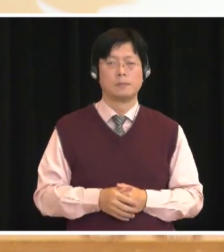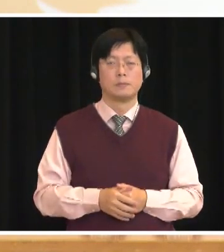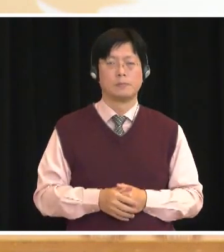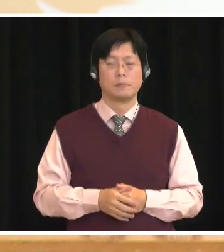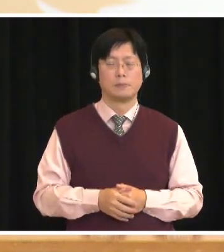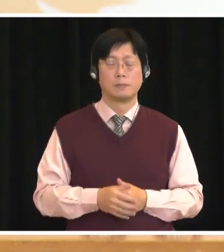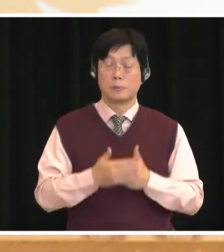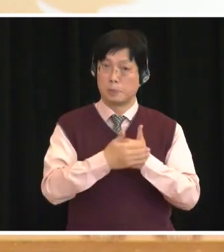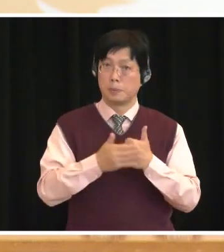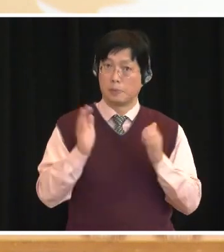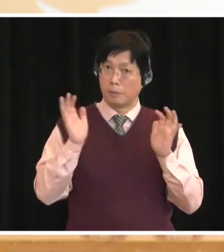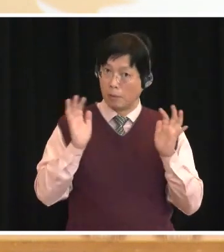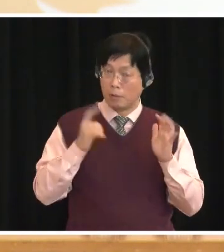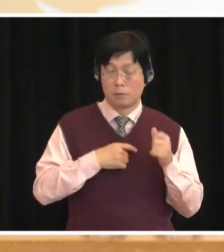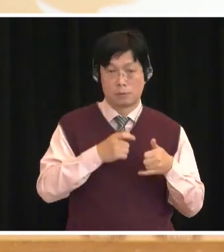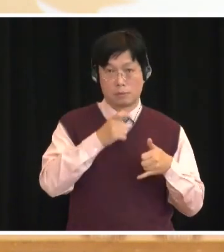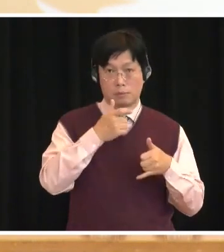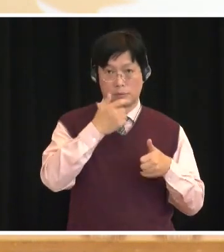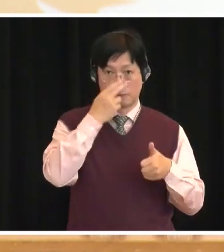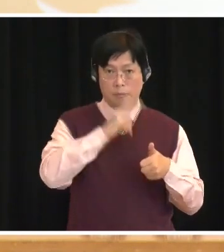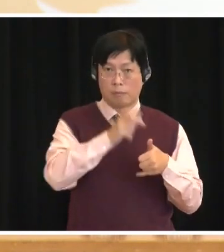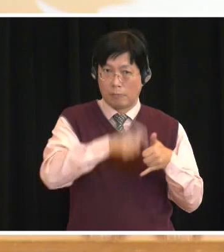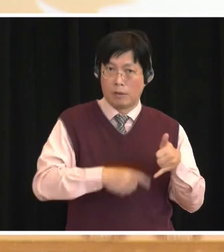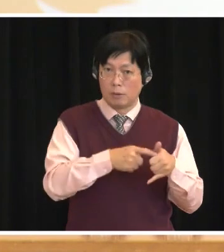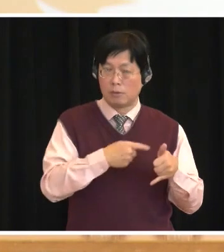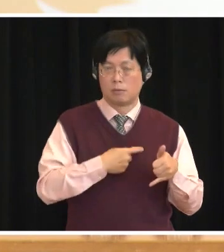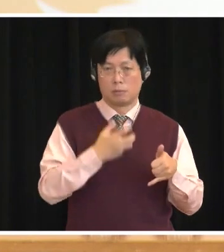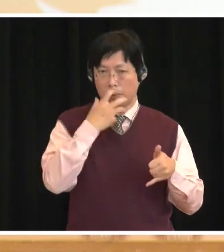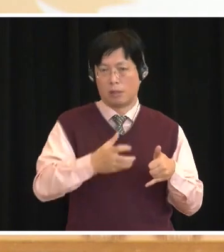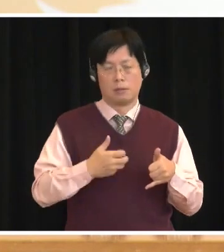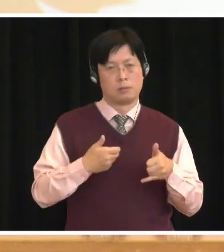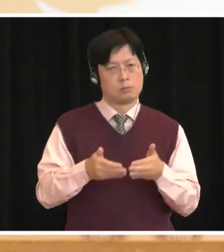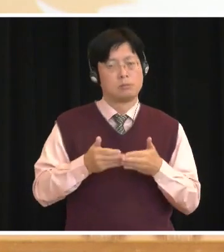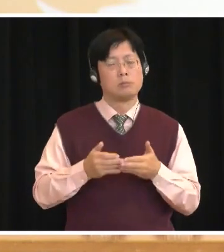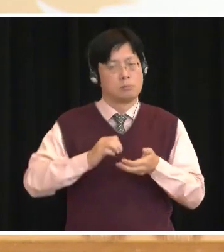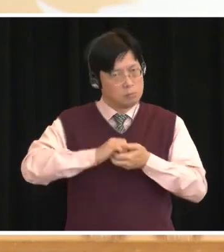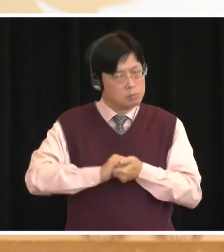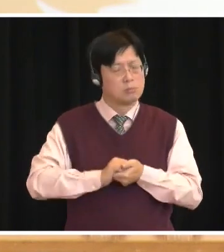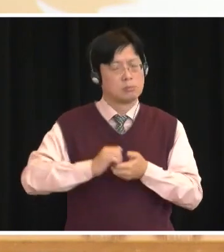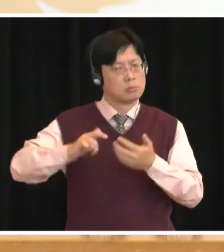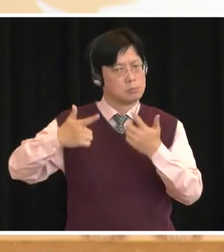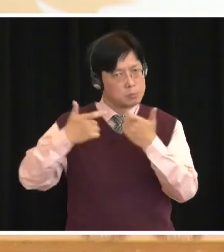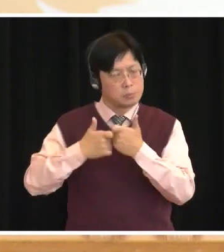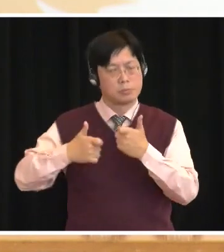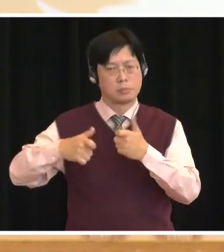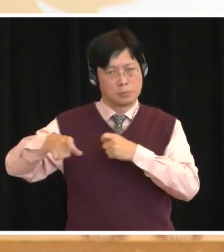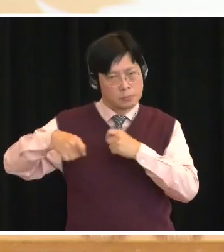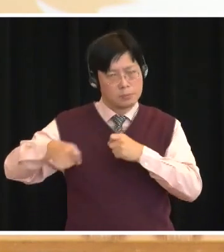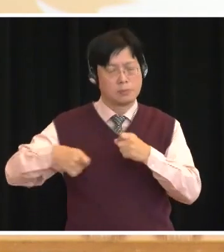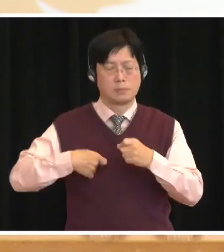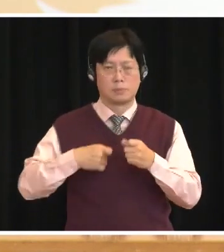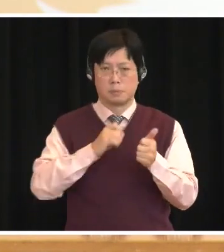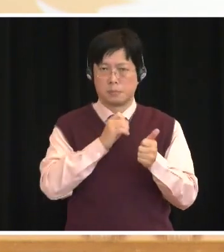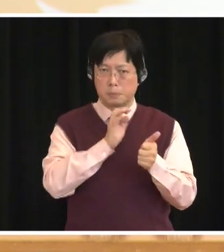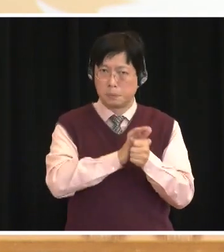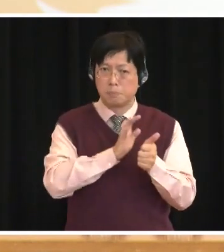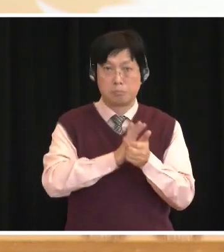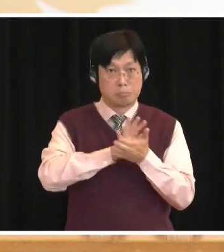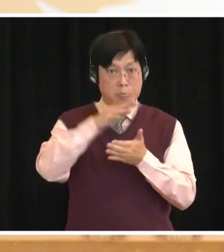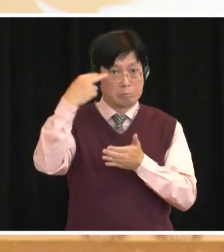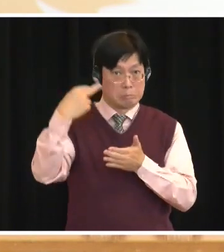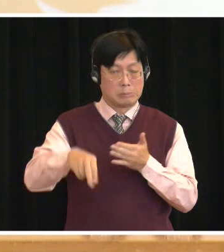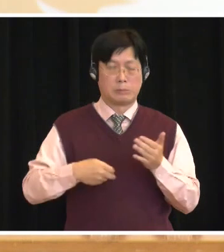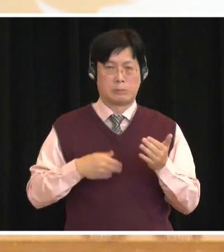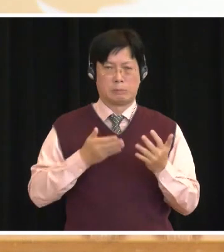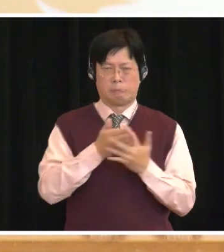important, and measures to ensure that the child is free from further sexual exploitation or abuse is critical.